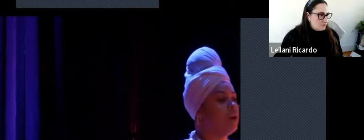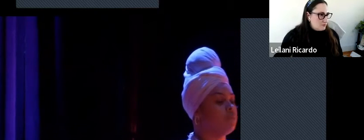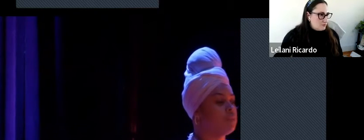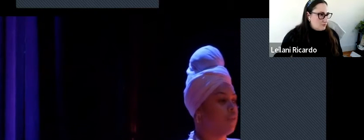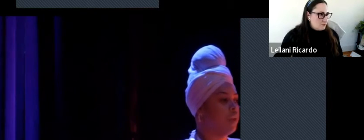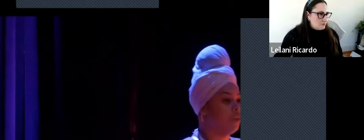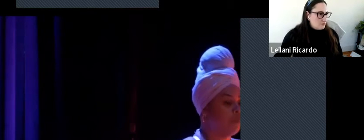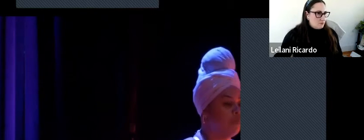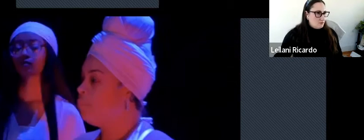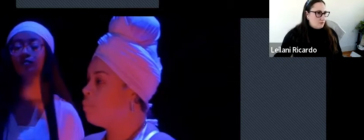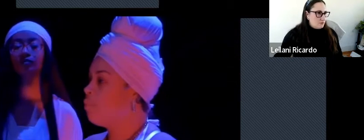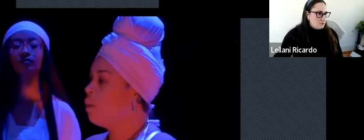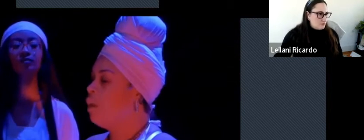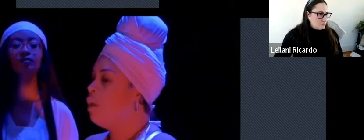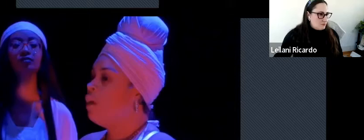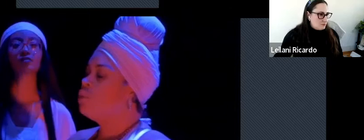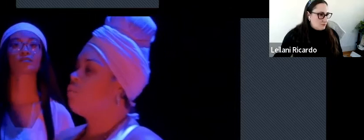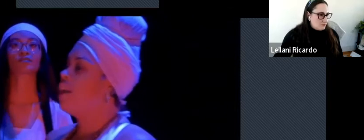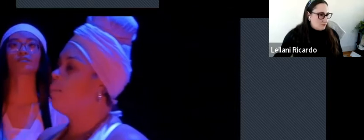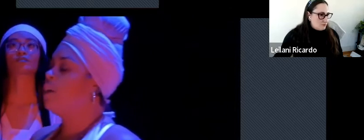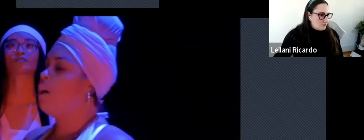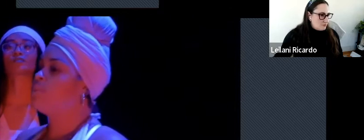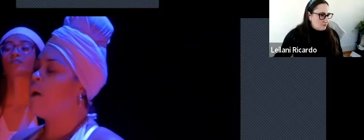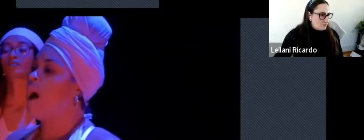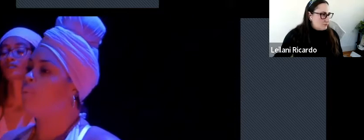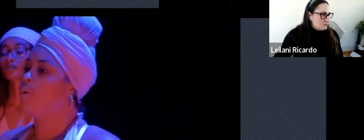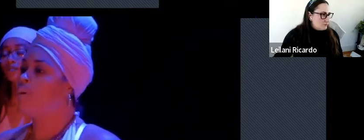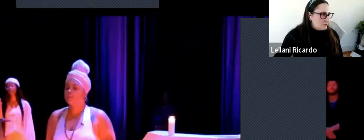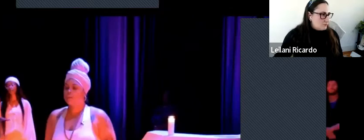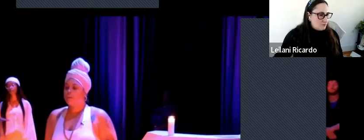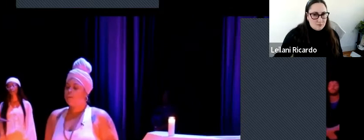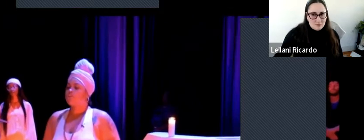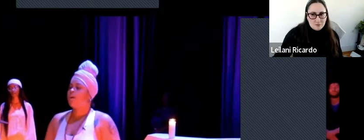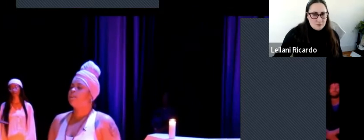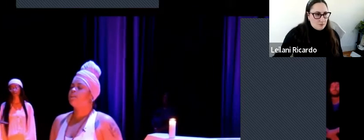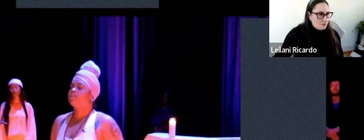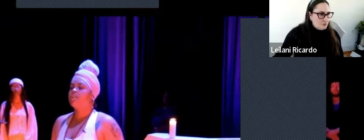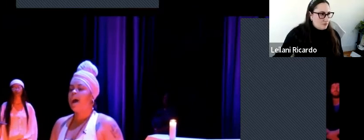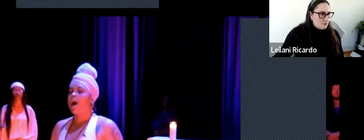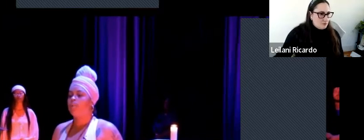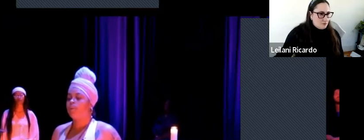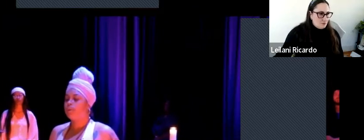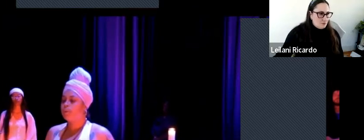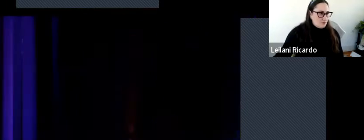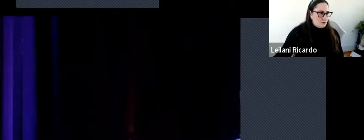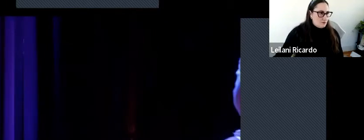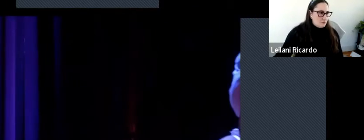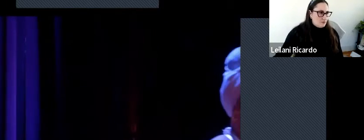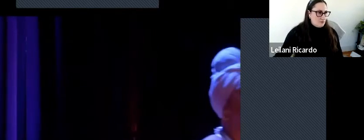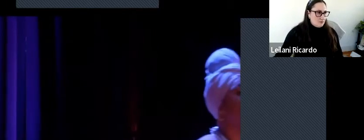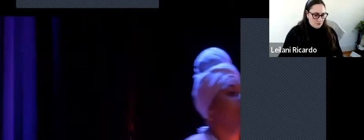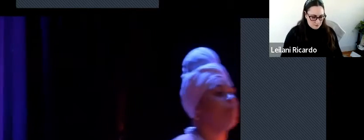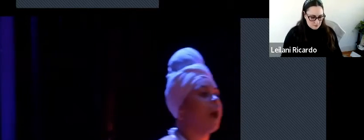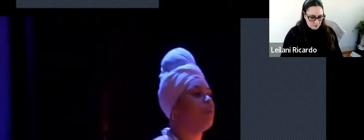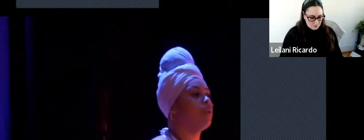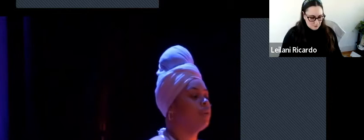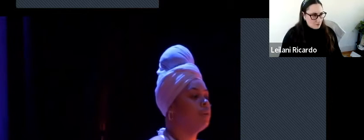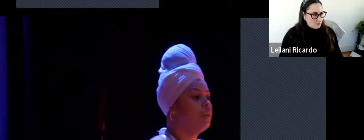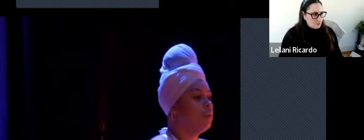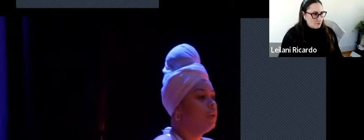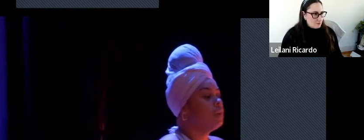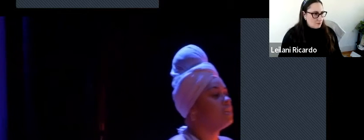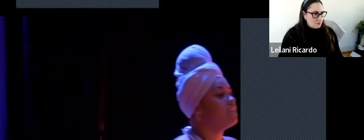Desire becomes surrender. Surrender becomes power. Surrender to the hour. Remember your